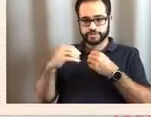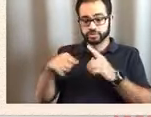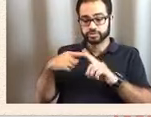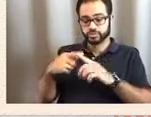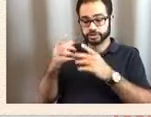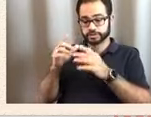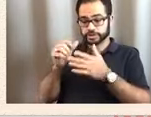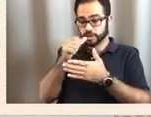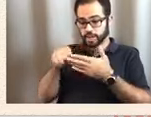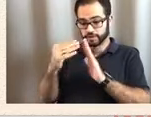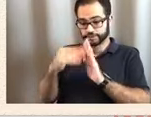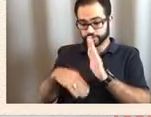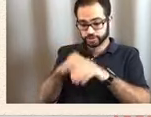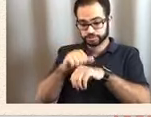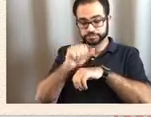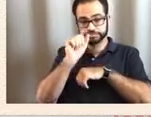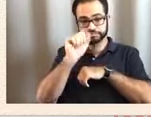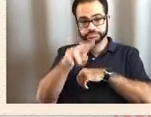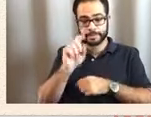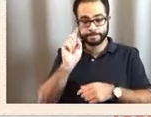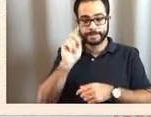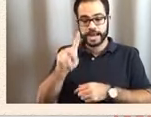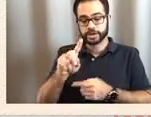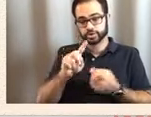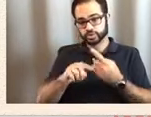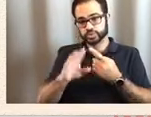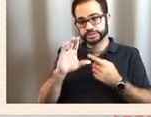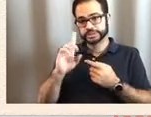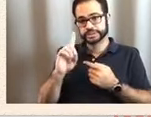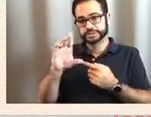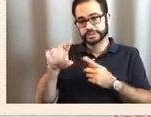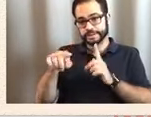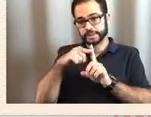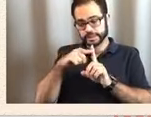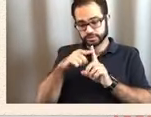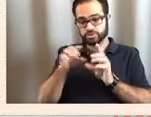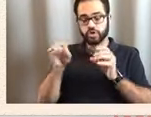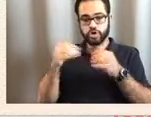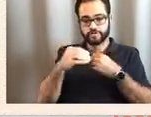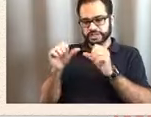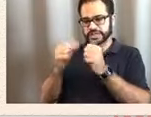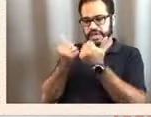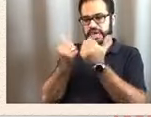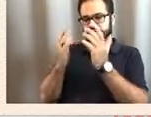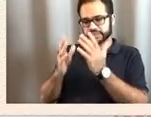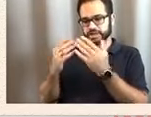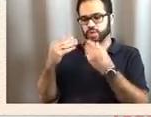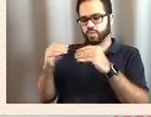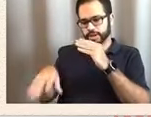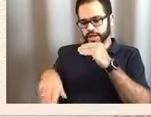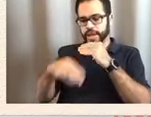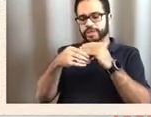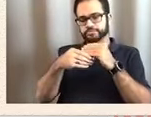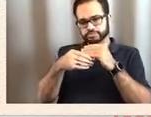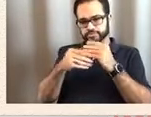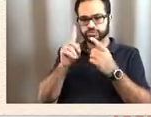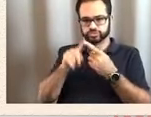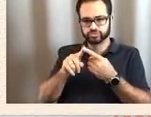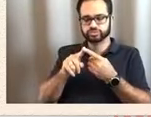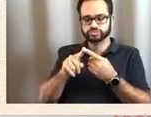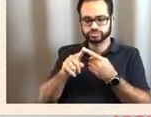and sent back to the CDC Plus office, the agency vendor will be entered into the clearinghouse so that they